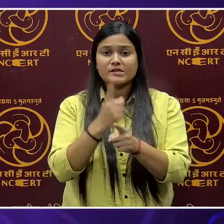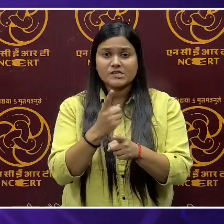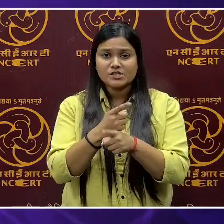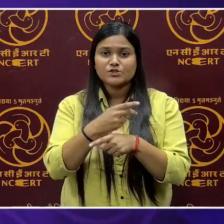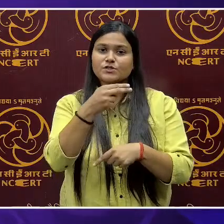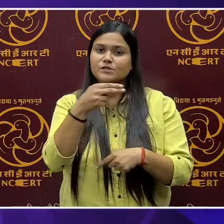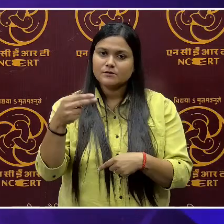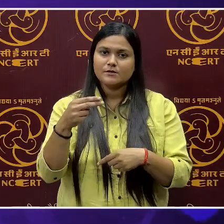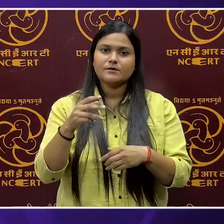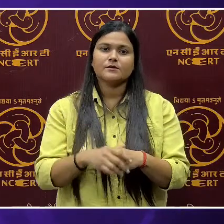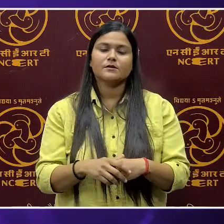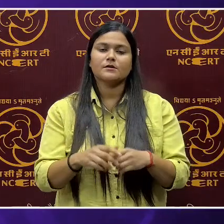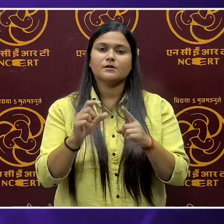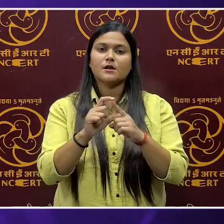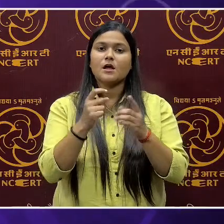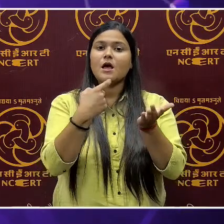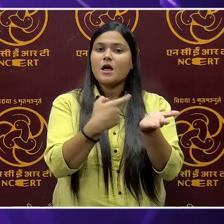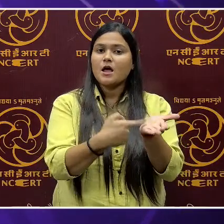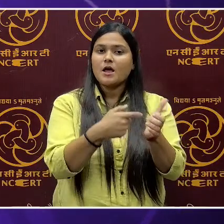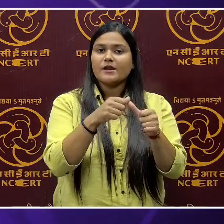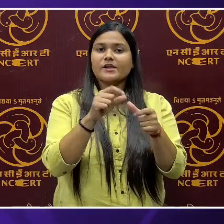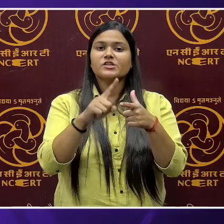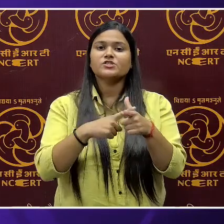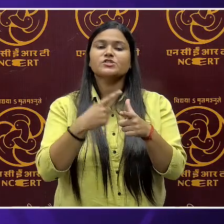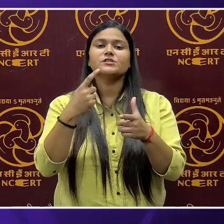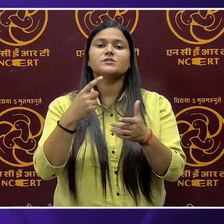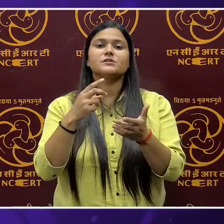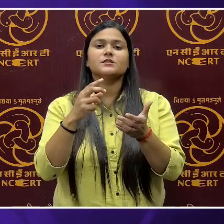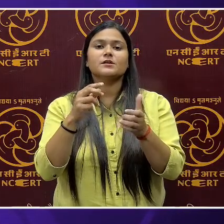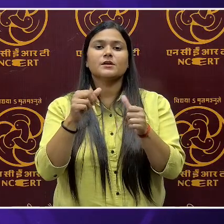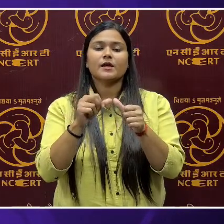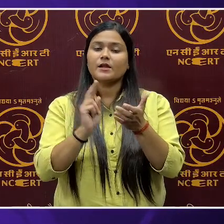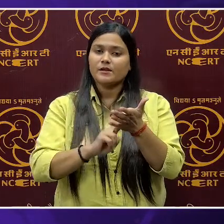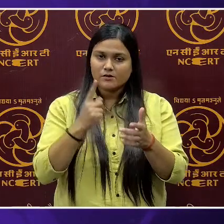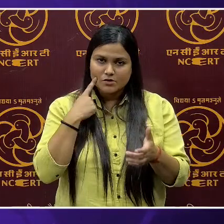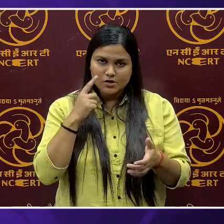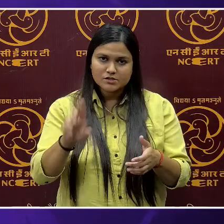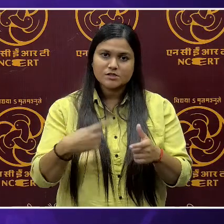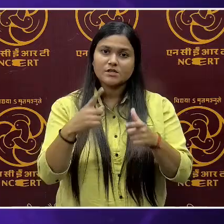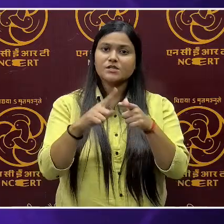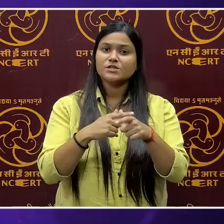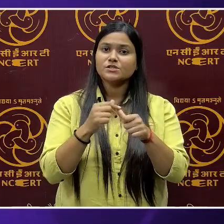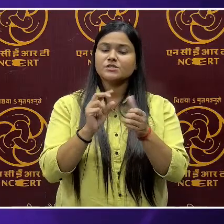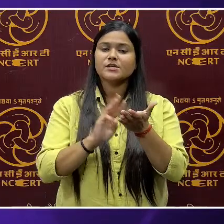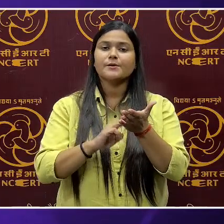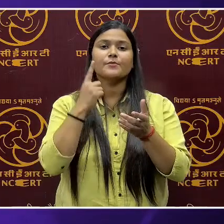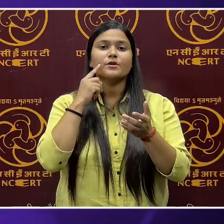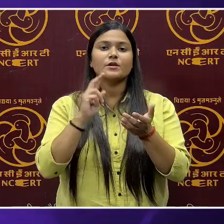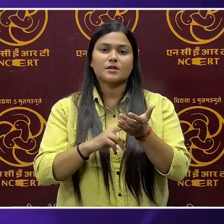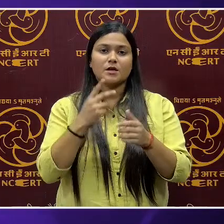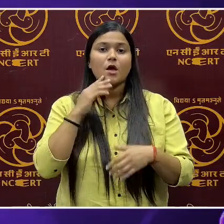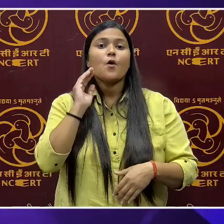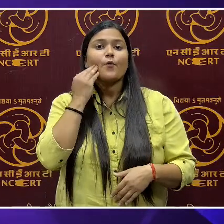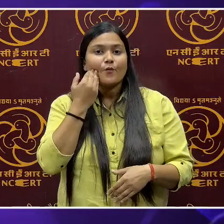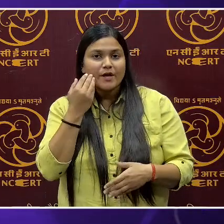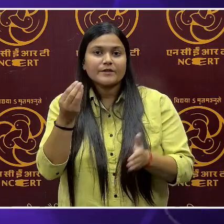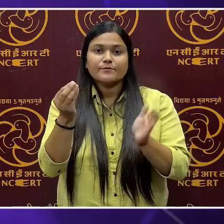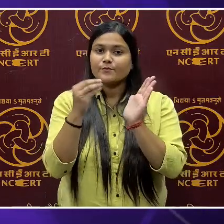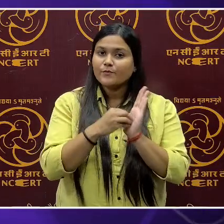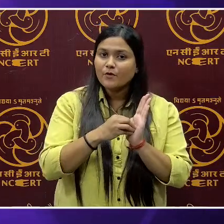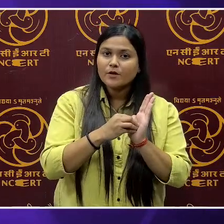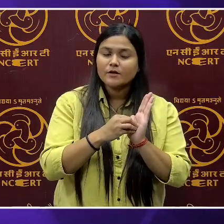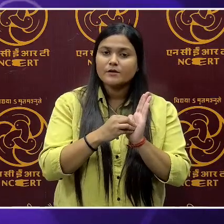please mention Dr. Rajni Jaimini, and then the date of the session. Today is 10th of November 2025, and